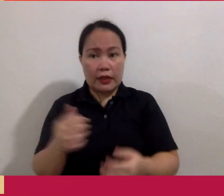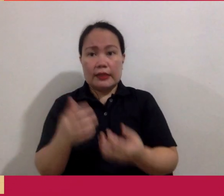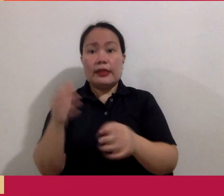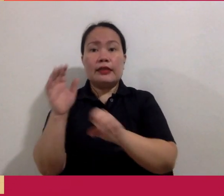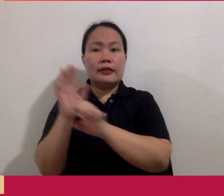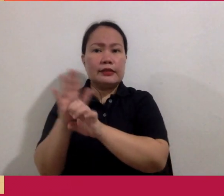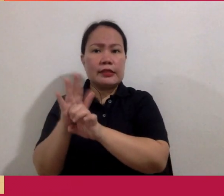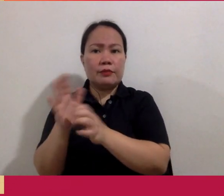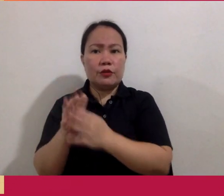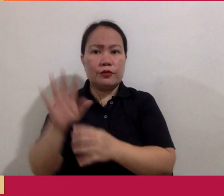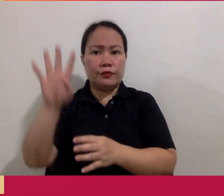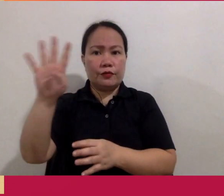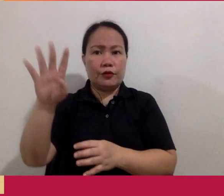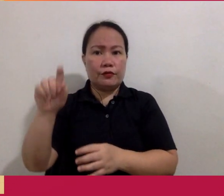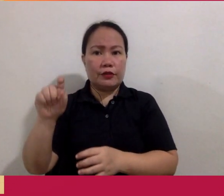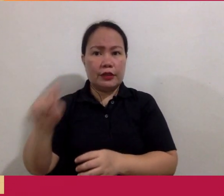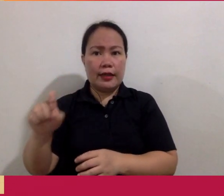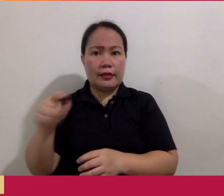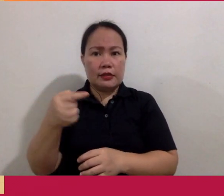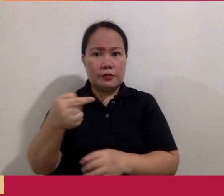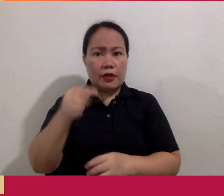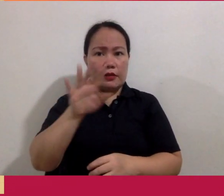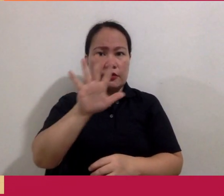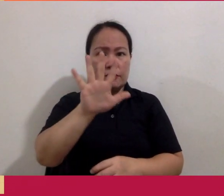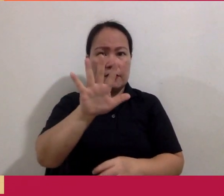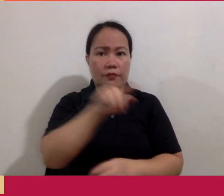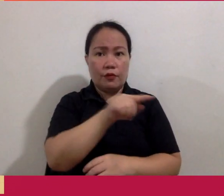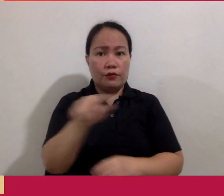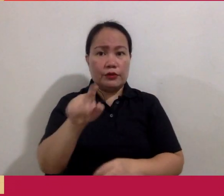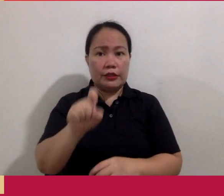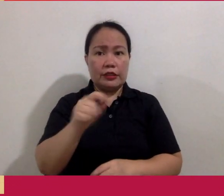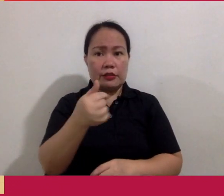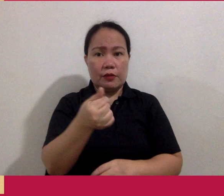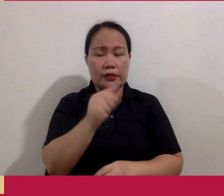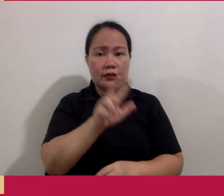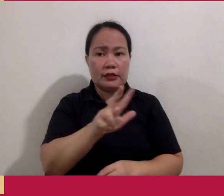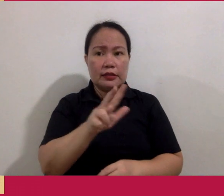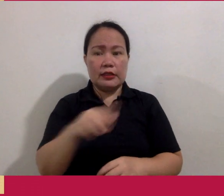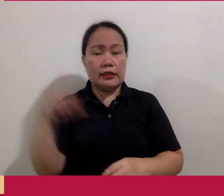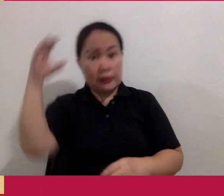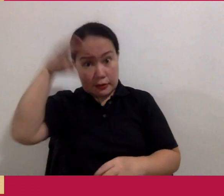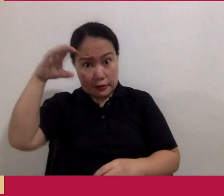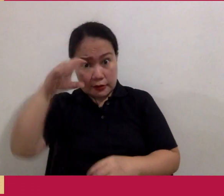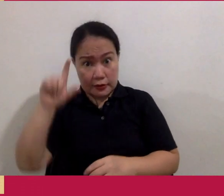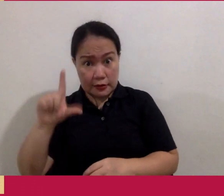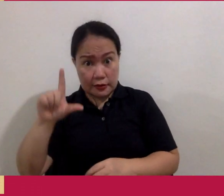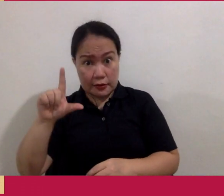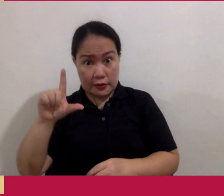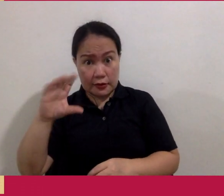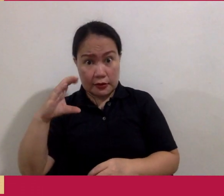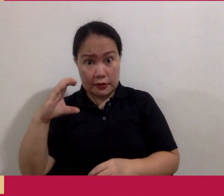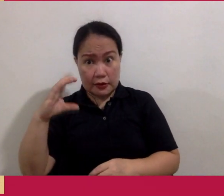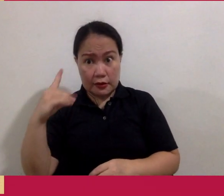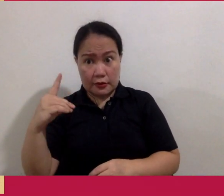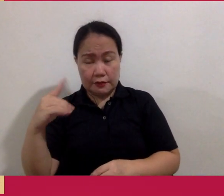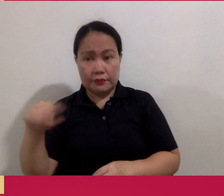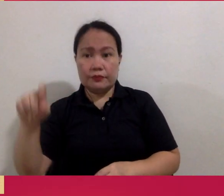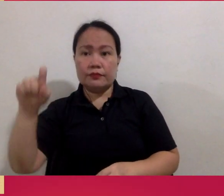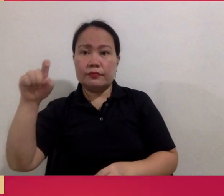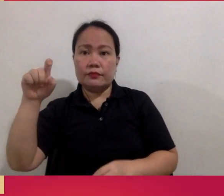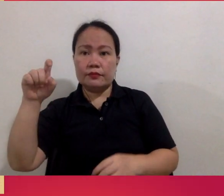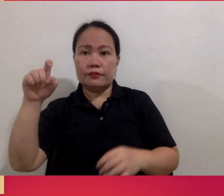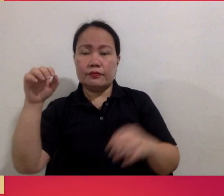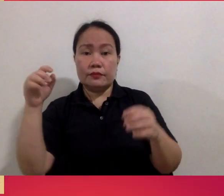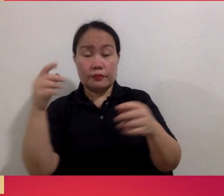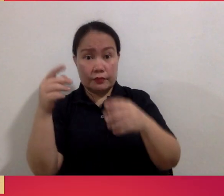Another, we have 4 over x minus 5 over x plus 3 is equal to 1. Find the LCD. So yung LCD natin dito